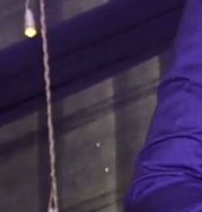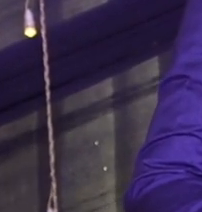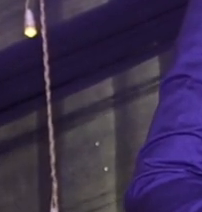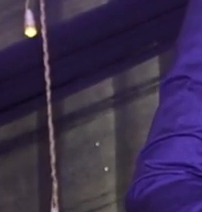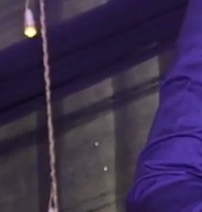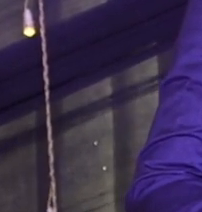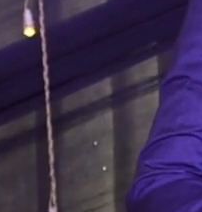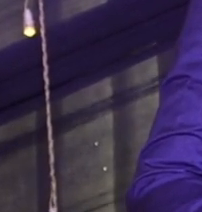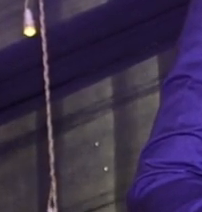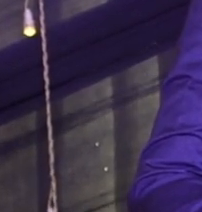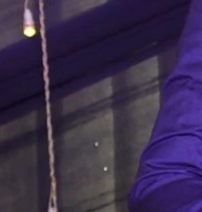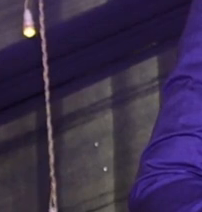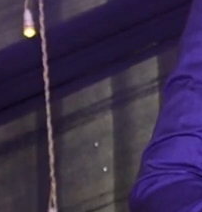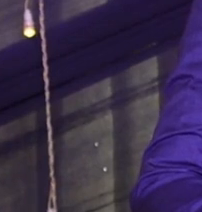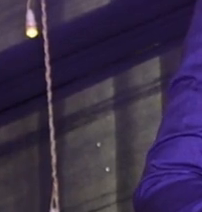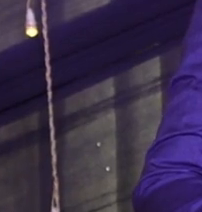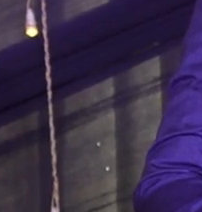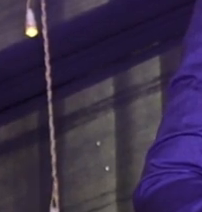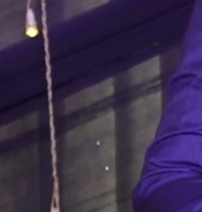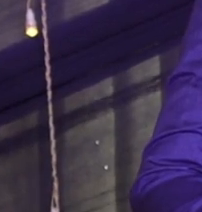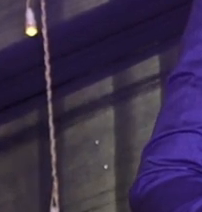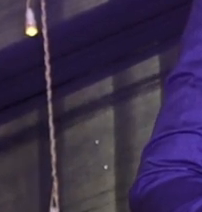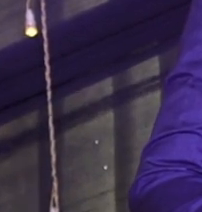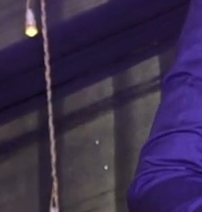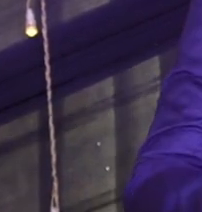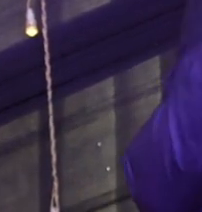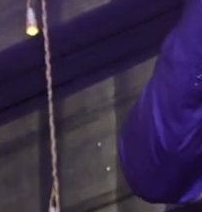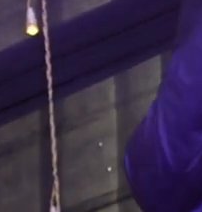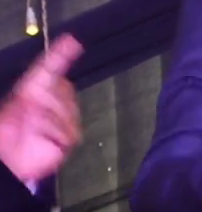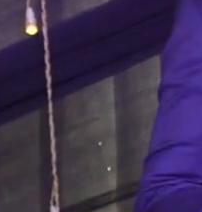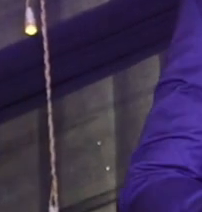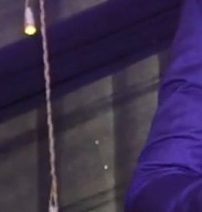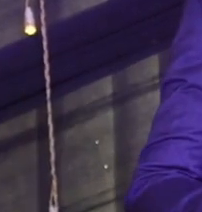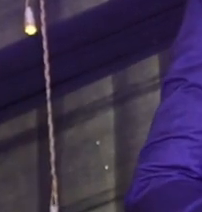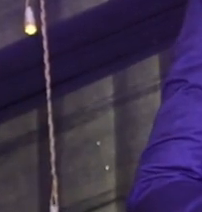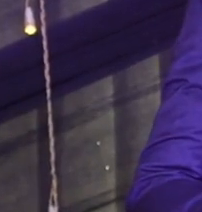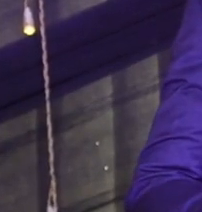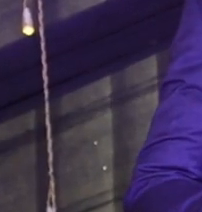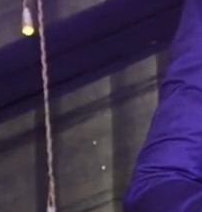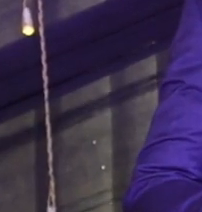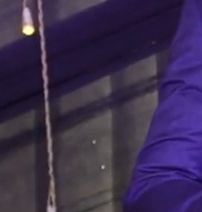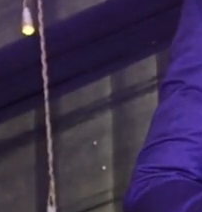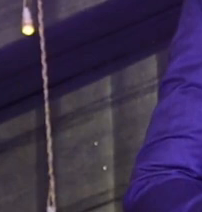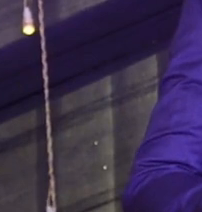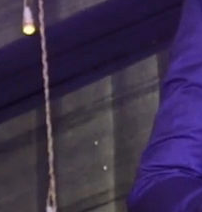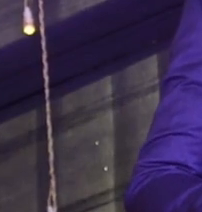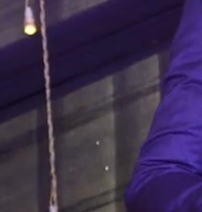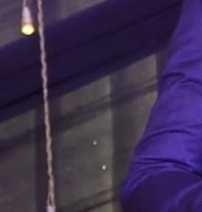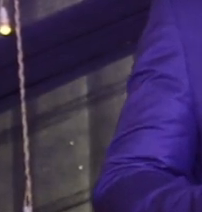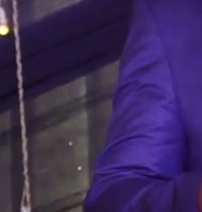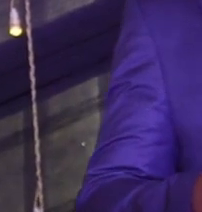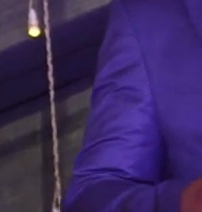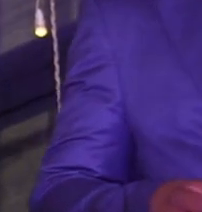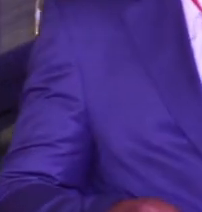Amen. Ama nimesema urongo. Hii nimepewa ni ya mtu mmoja lakini tunashare na yeye. Kwa hivyo wewe time utaniongezea time. Bwana